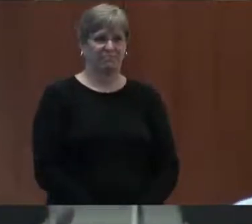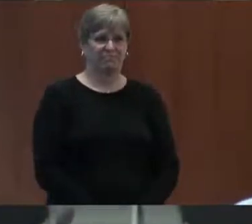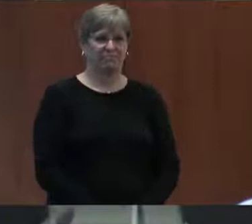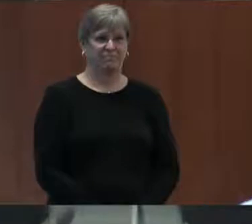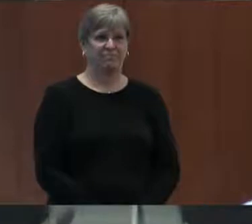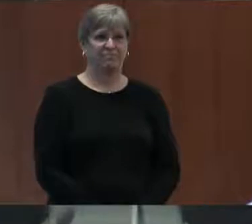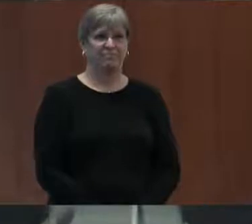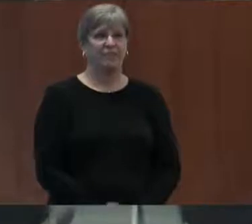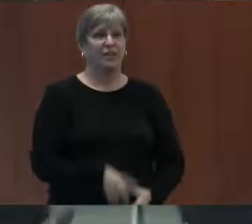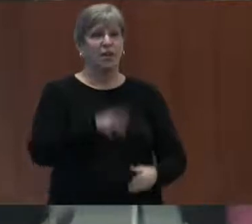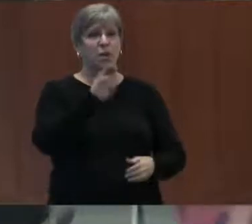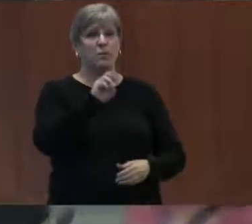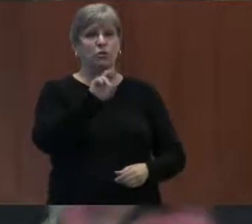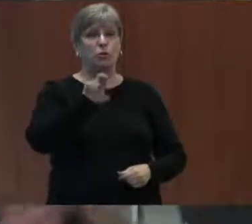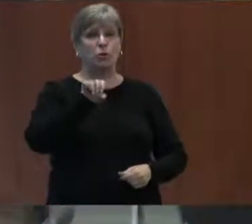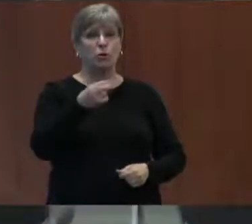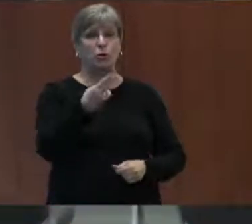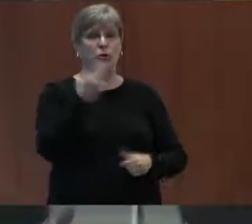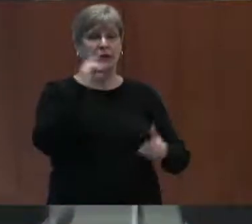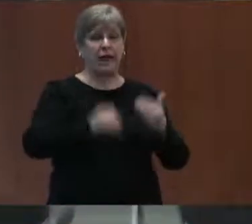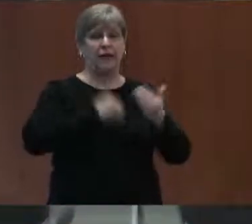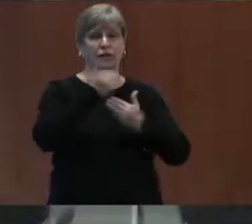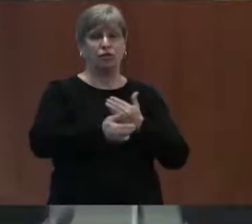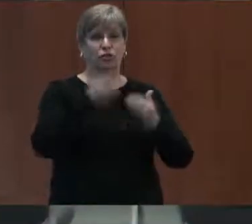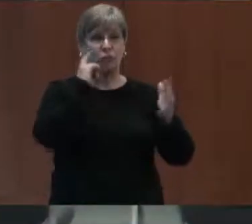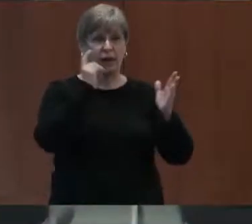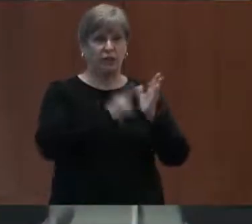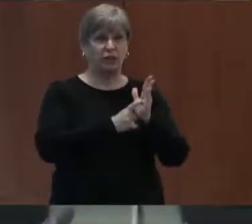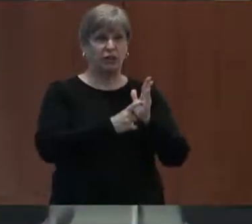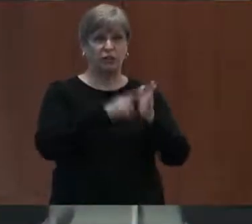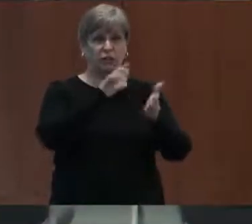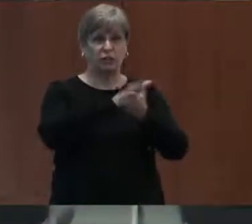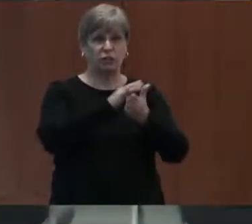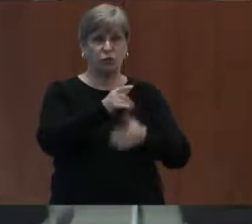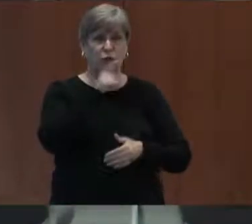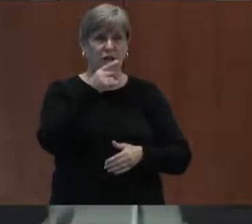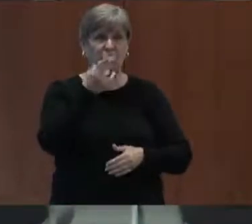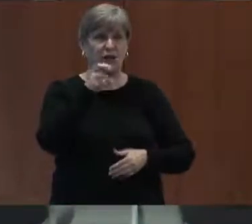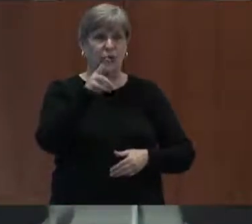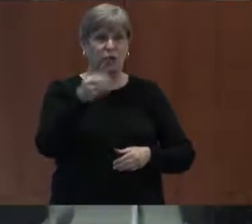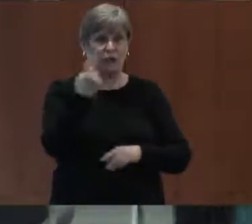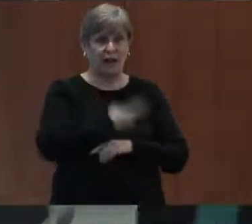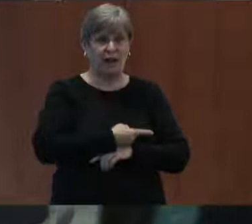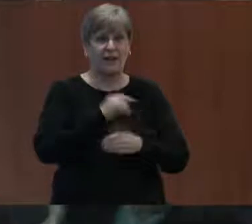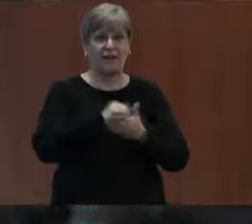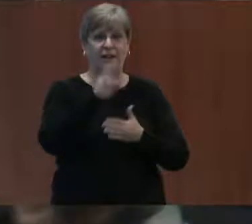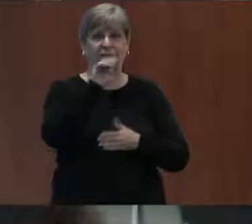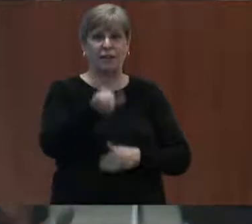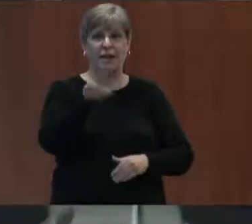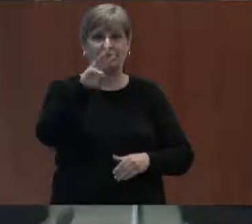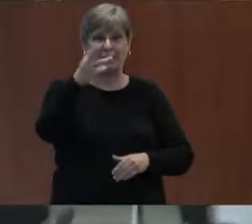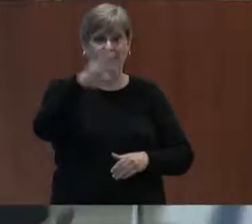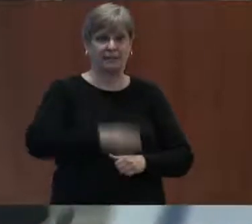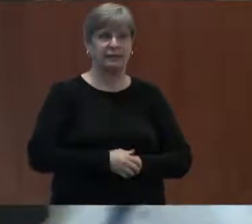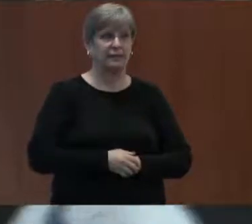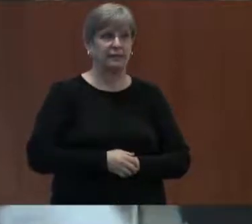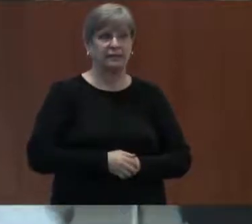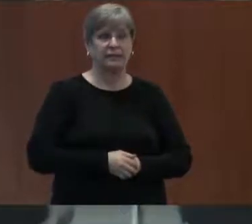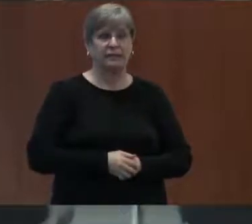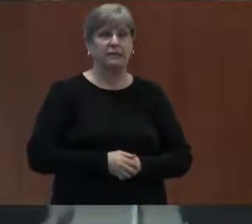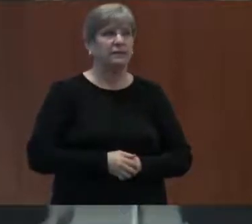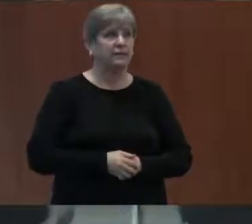I asked Mr. Prue to do our next recognition, recognition of School Lunch Hero Day, which is May 6th coming up. Mr.